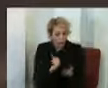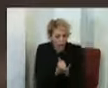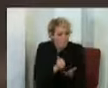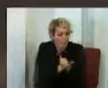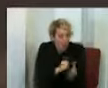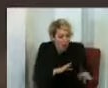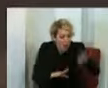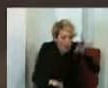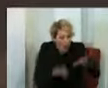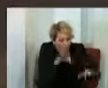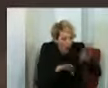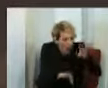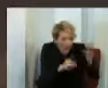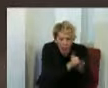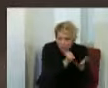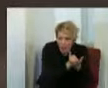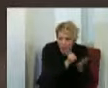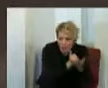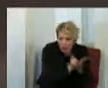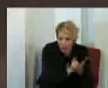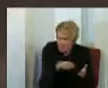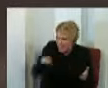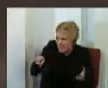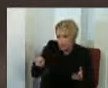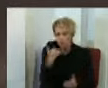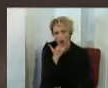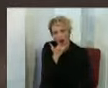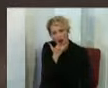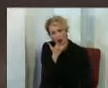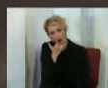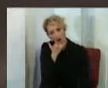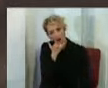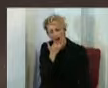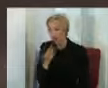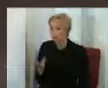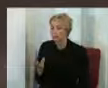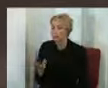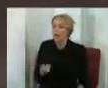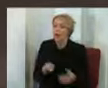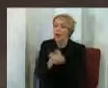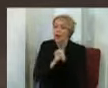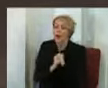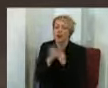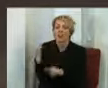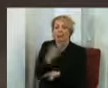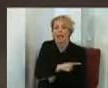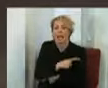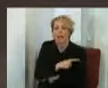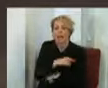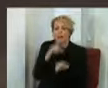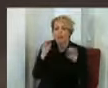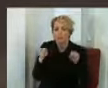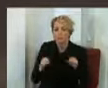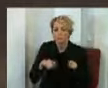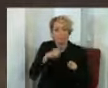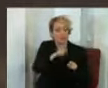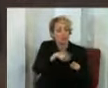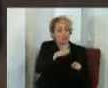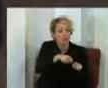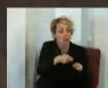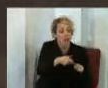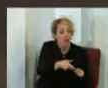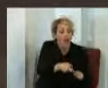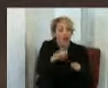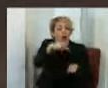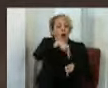of the water and giving them a helping hand? I pray for the day when we will be able to fish so many people out of the